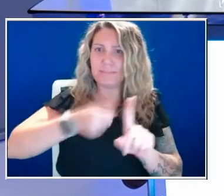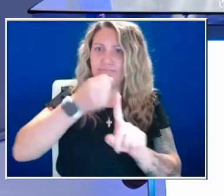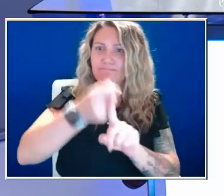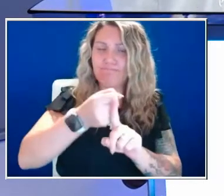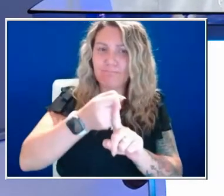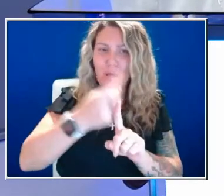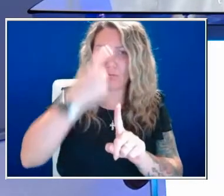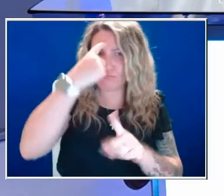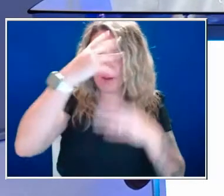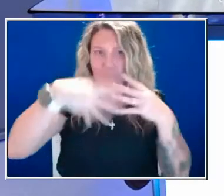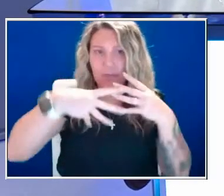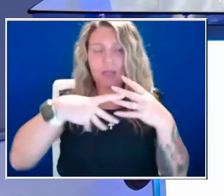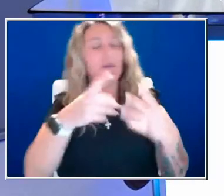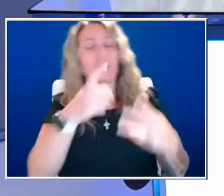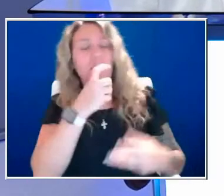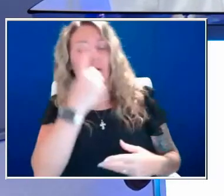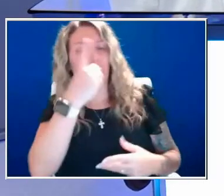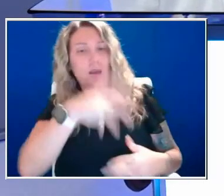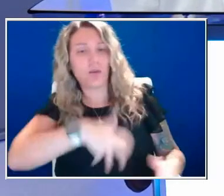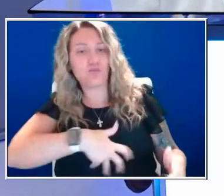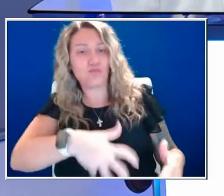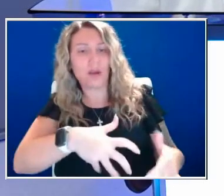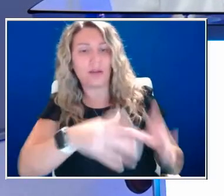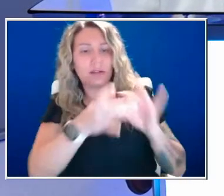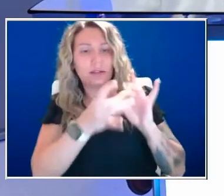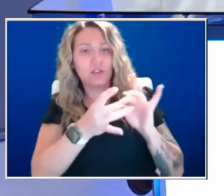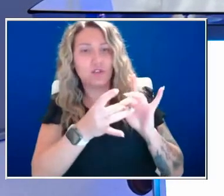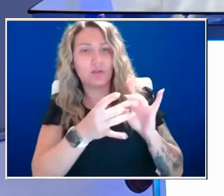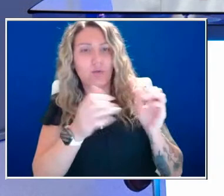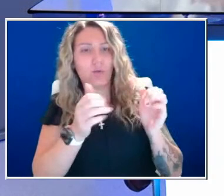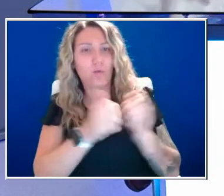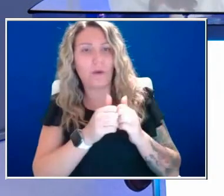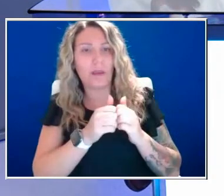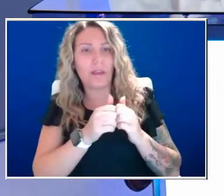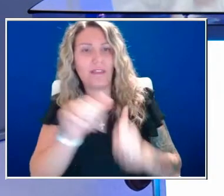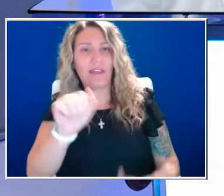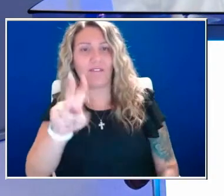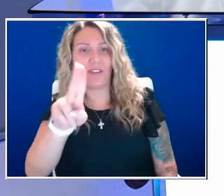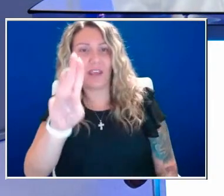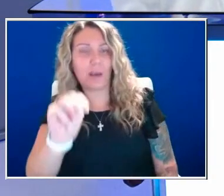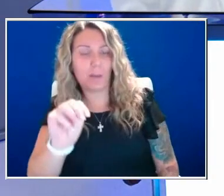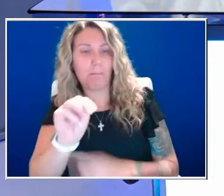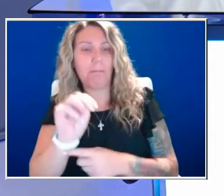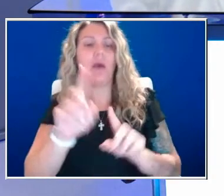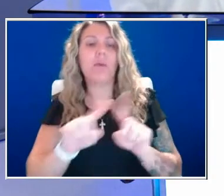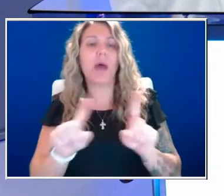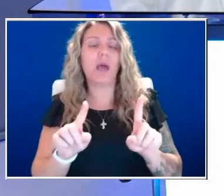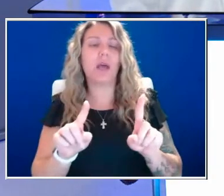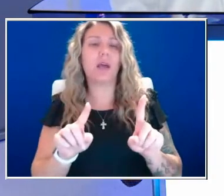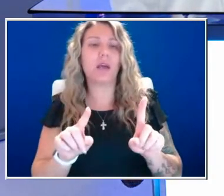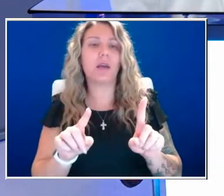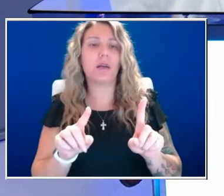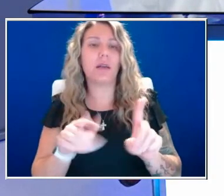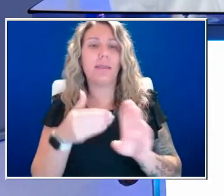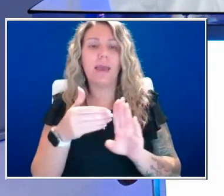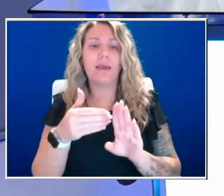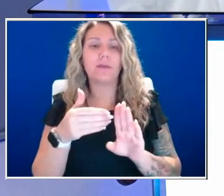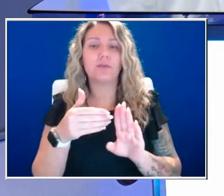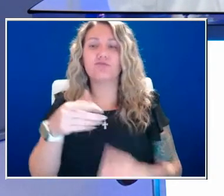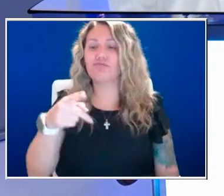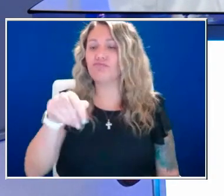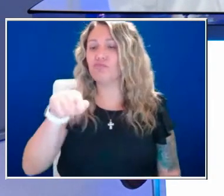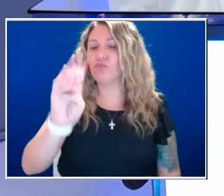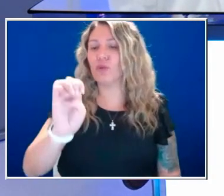pregnancy is associated with bleeding from arteriovenous malformations. Certainly preeclampsia and eclampsia are conditions in